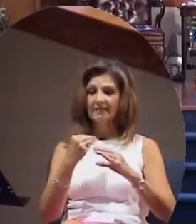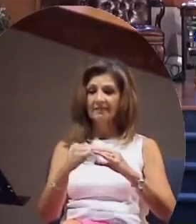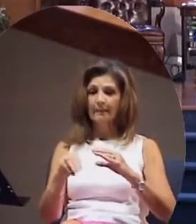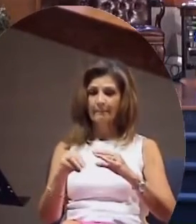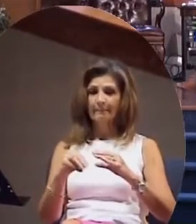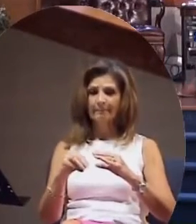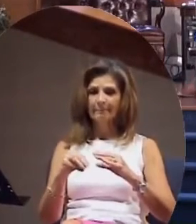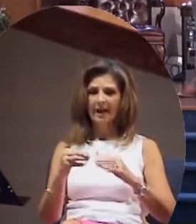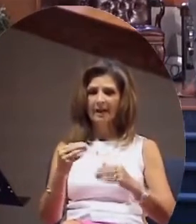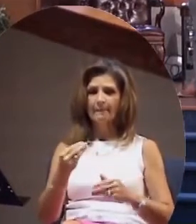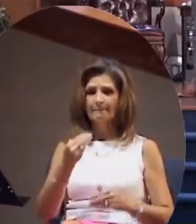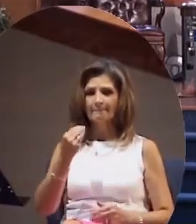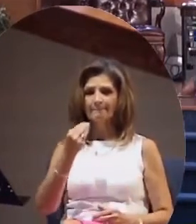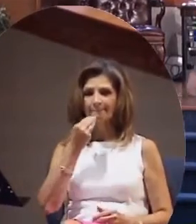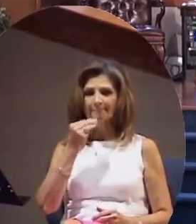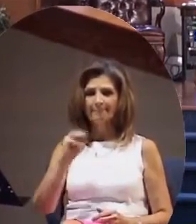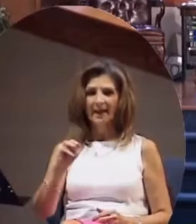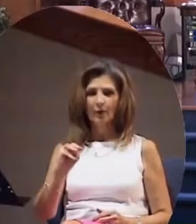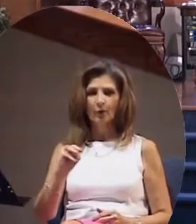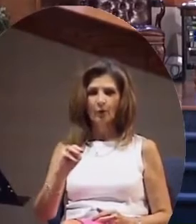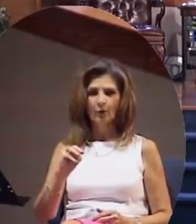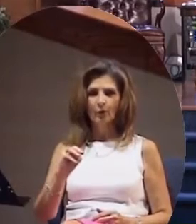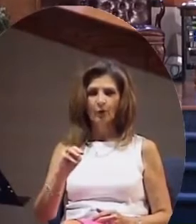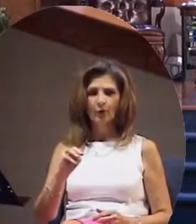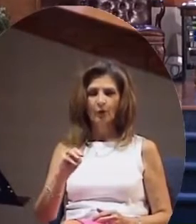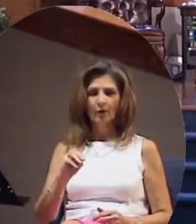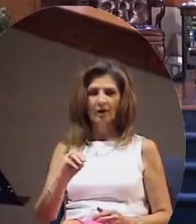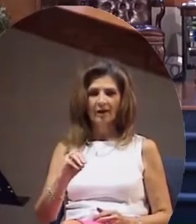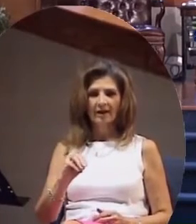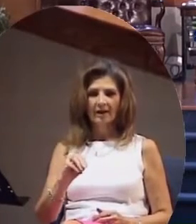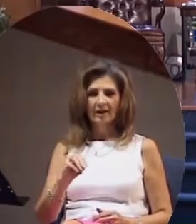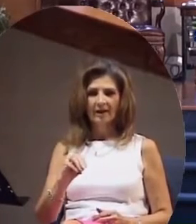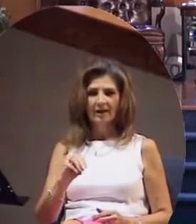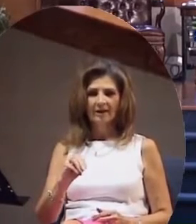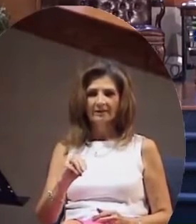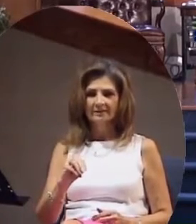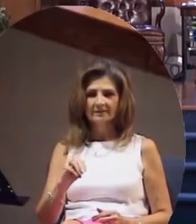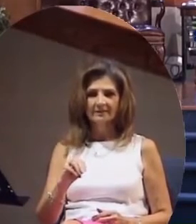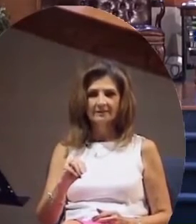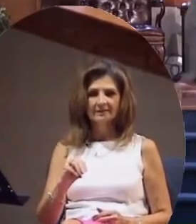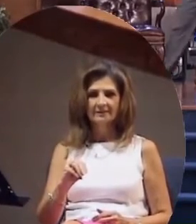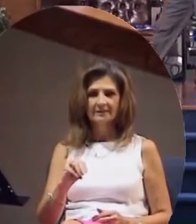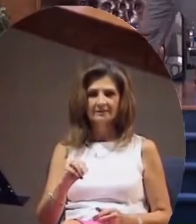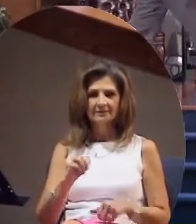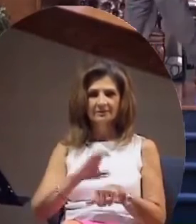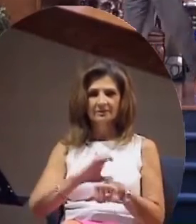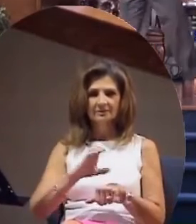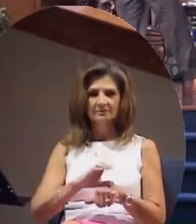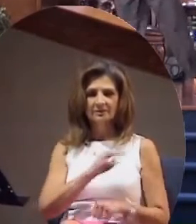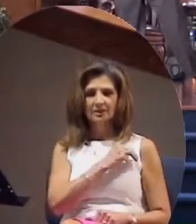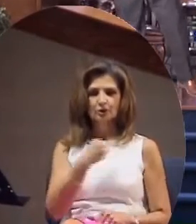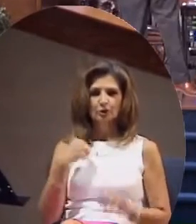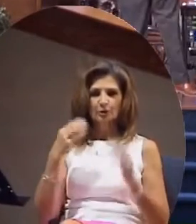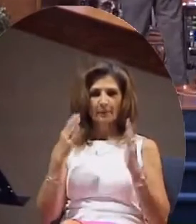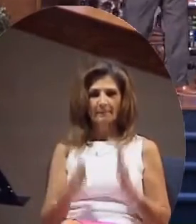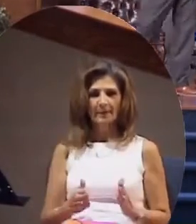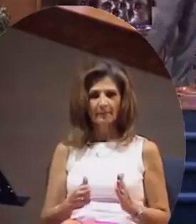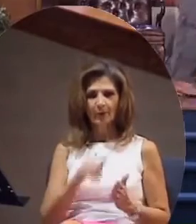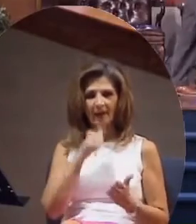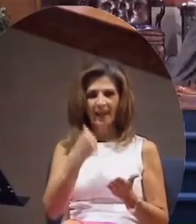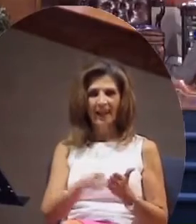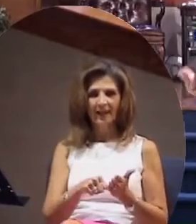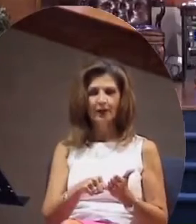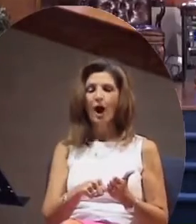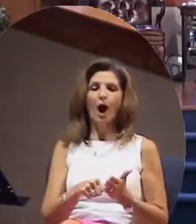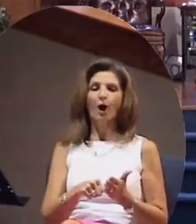office. Yeah. Amen? And what happens is, they hear you run down the preacher. Then